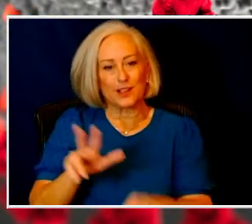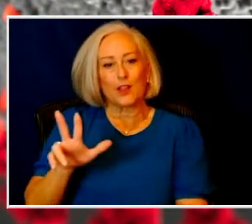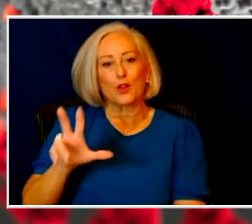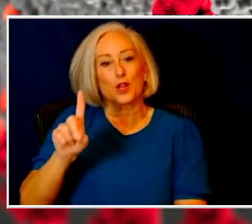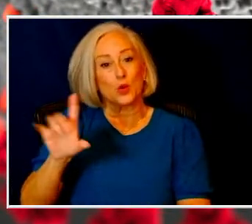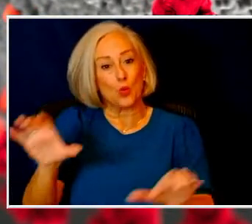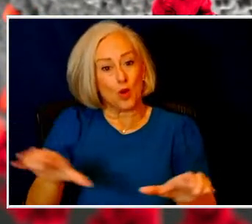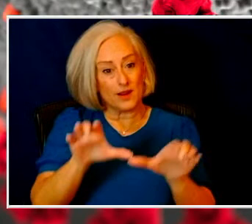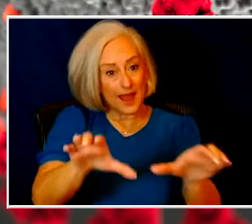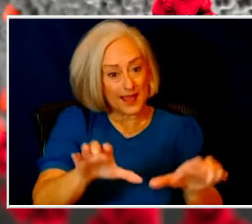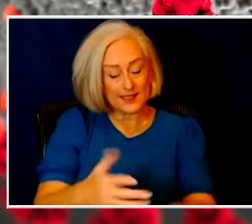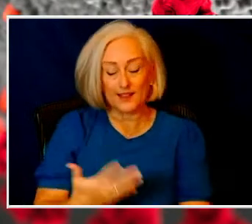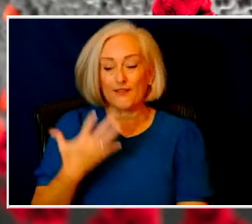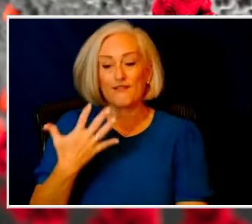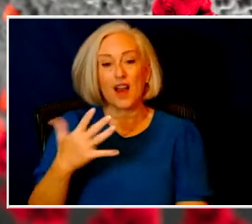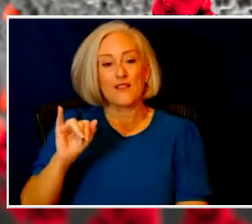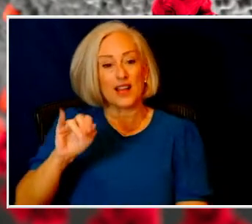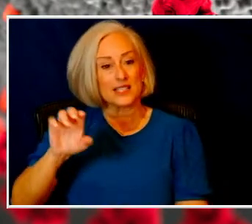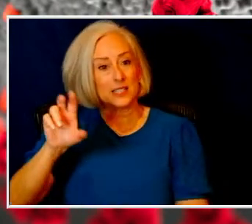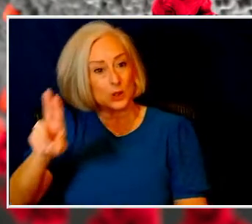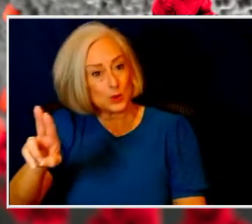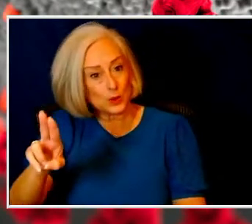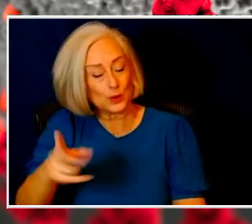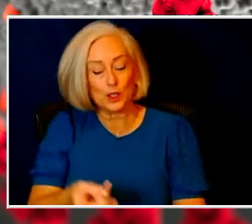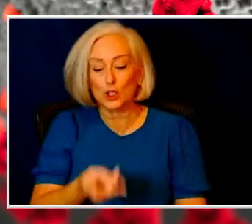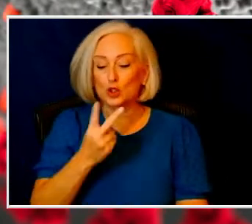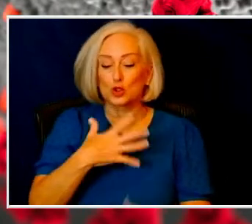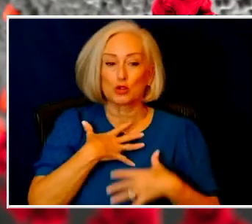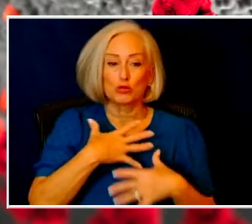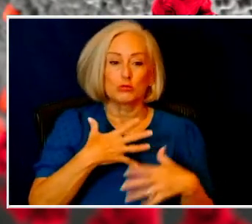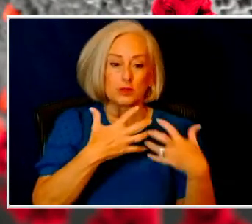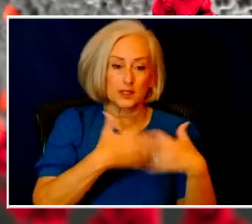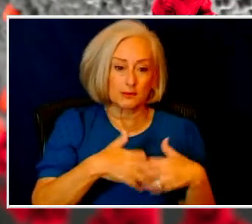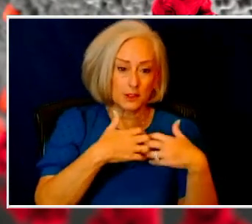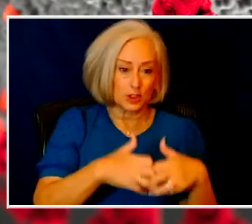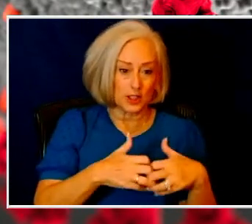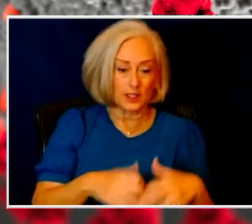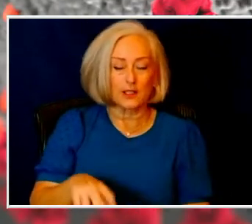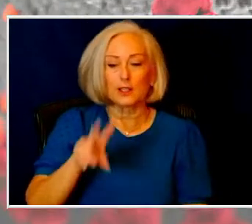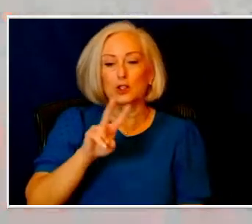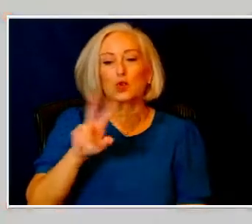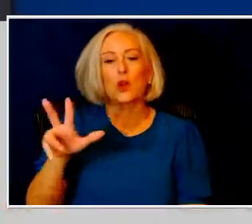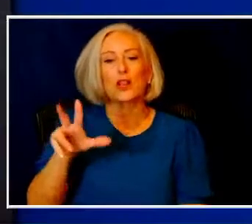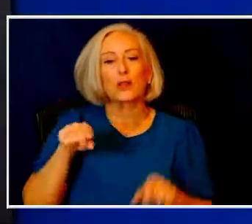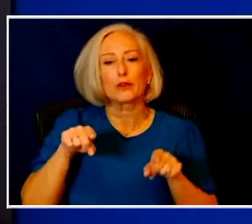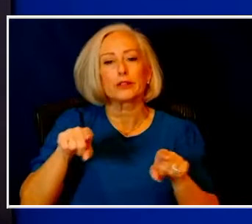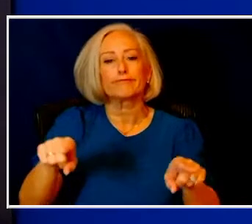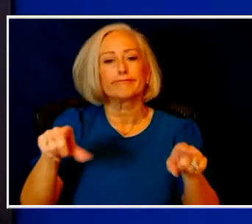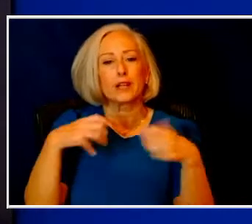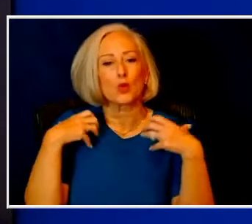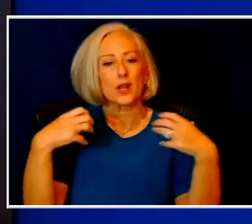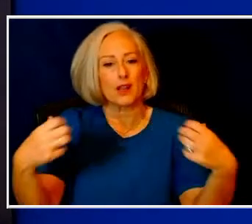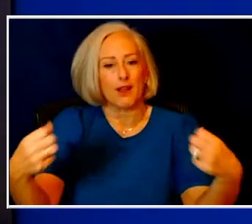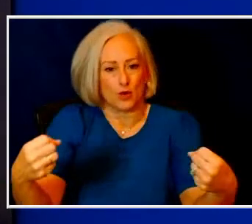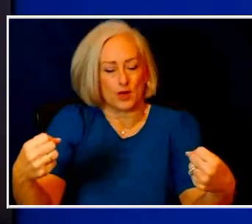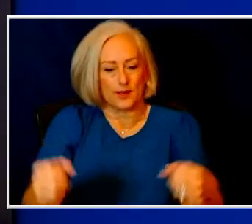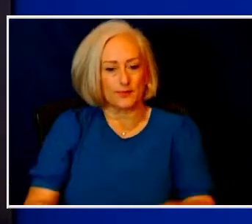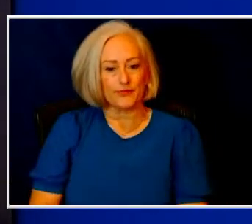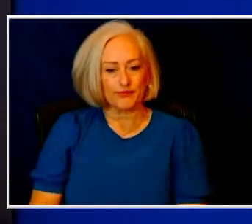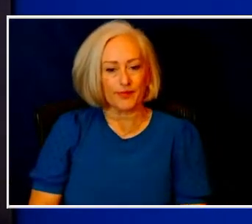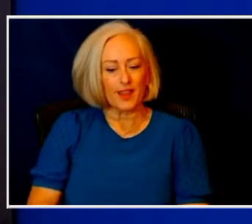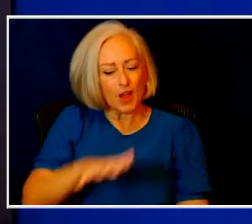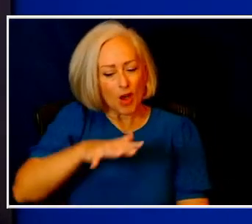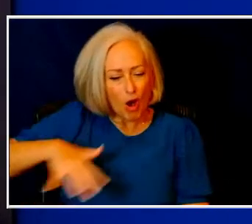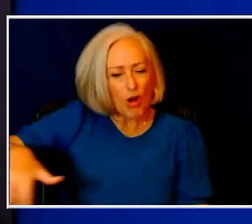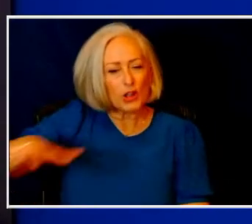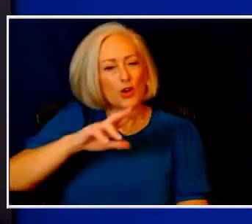in the ICU, 2 on the ventilator, 23 in that recovery period. Still, cases around the U.S. have really kind of plateaued over